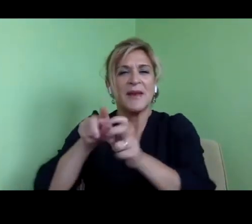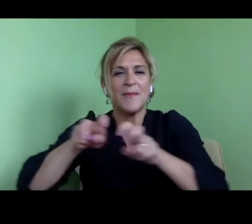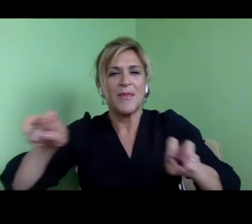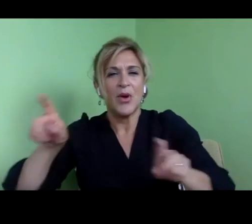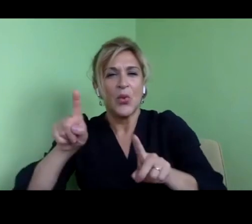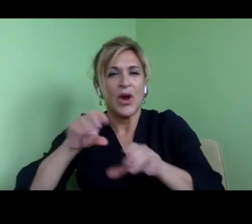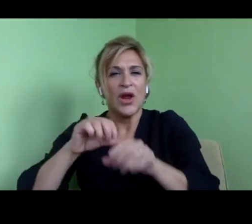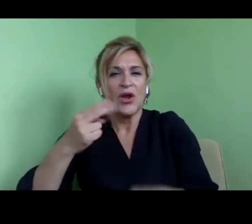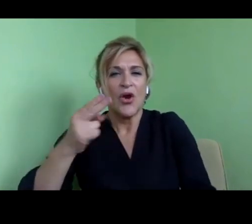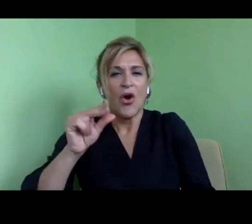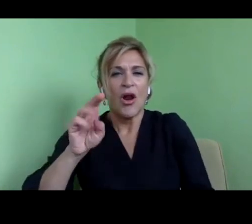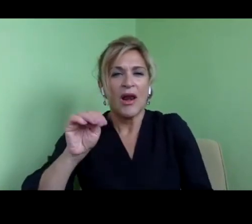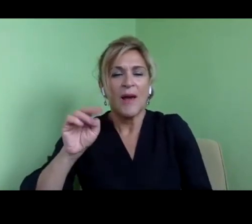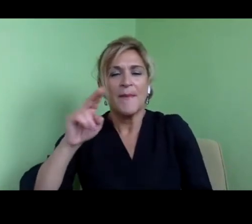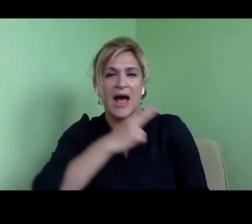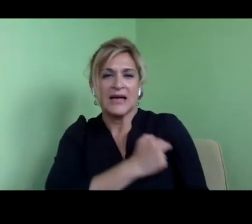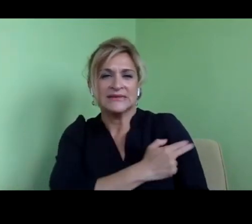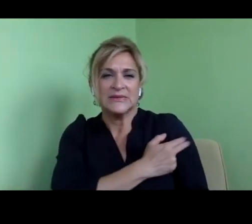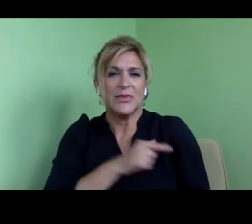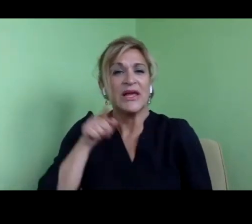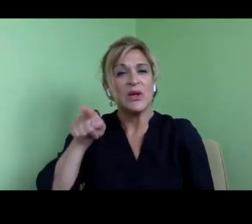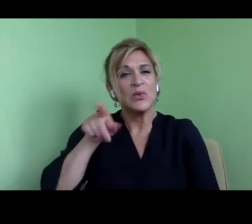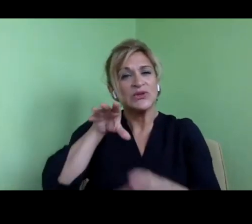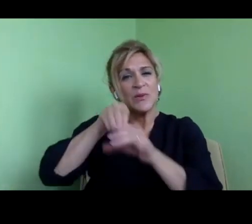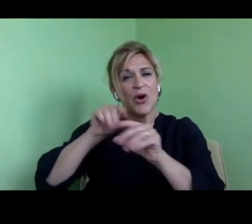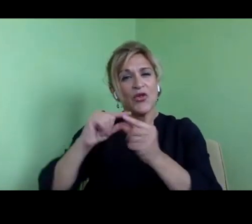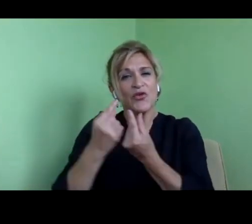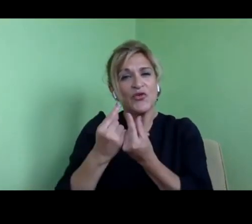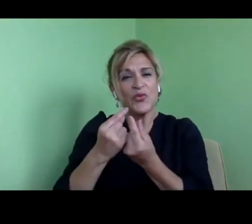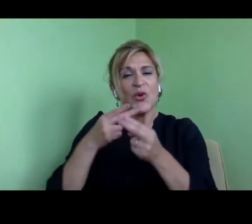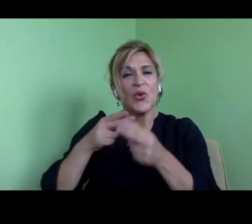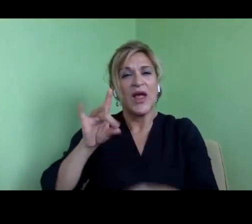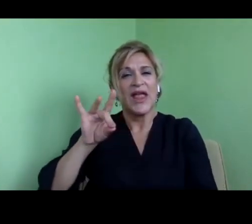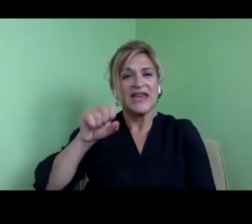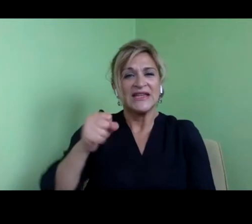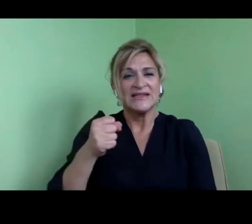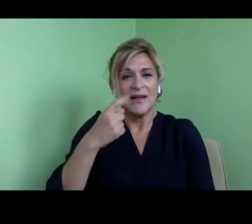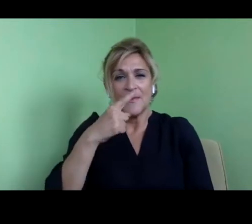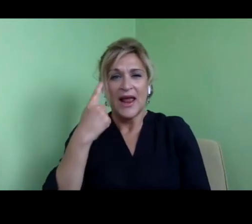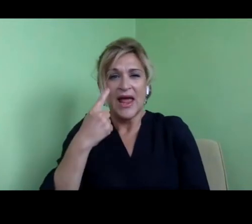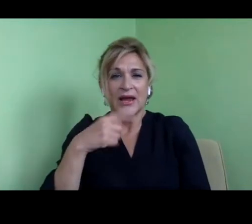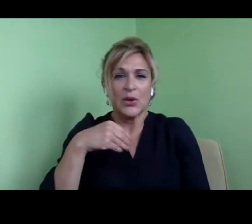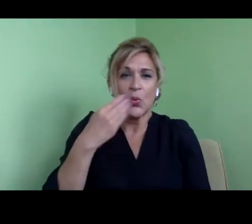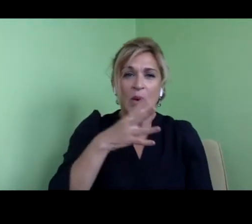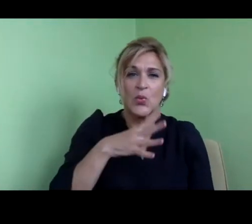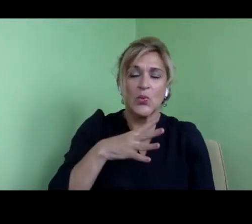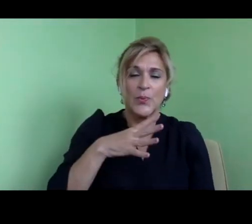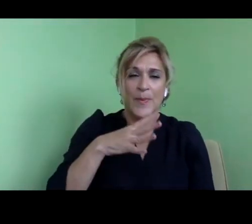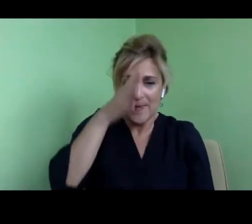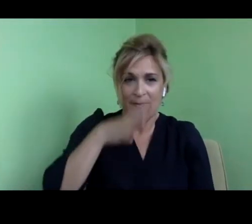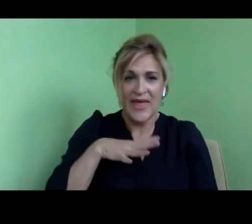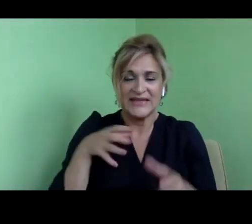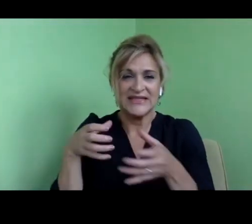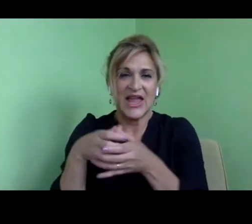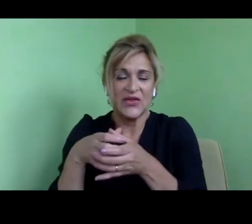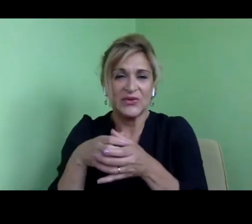Hospital. He was part of the group that existed in the 80s called Black and White Men Together. At that panel, Dawn